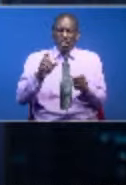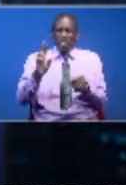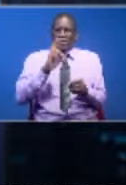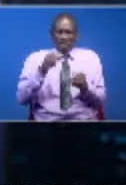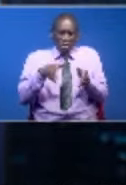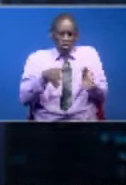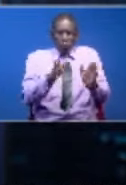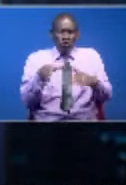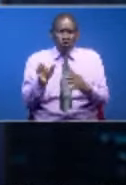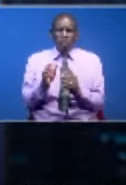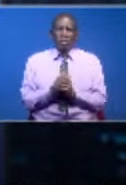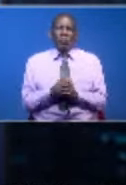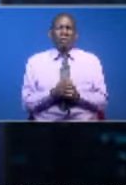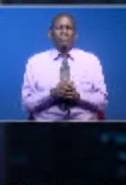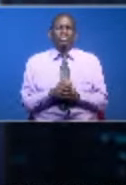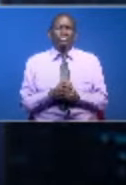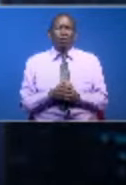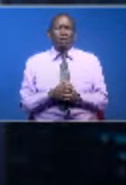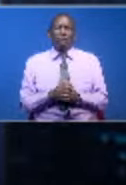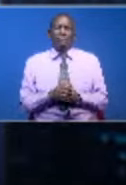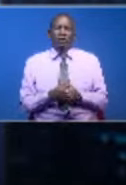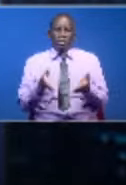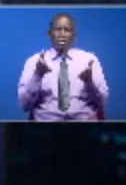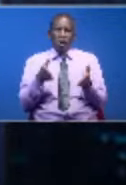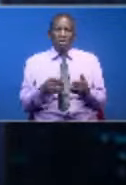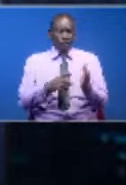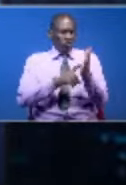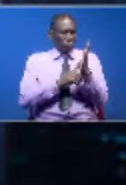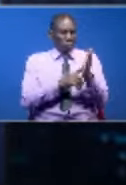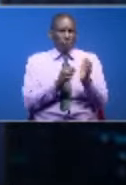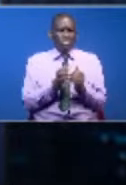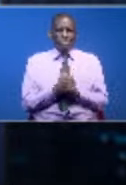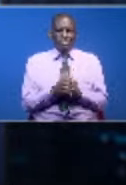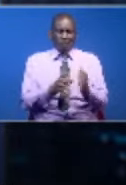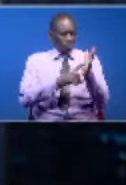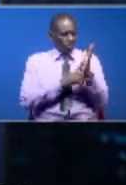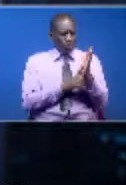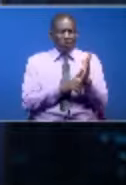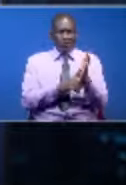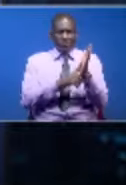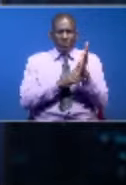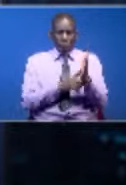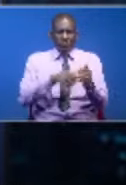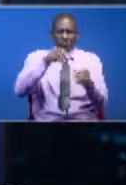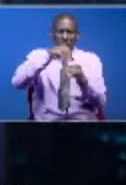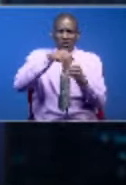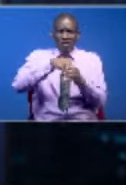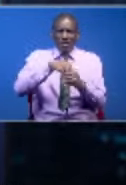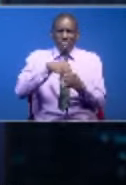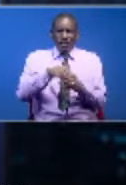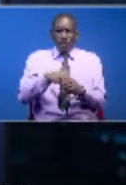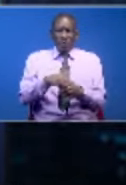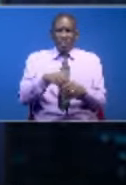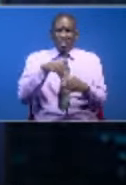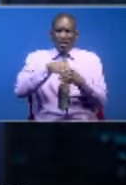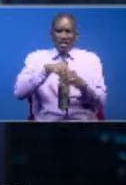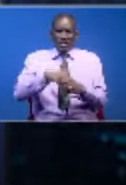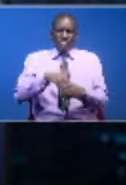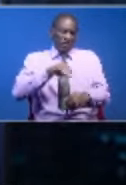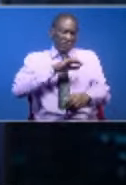account. So, for example, the investment mandates with a